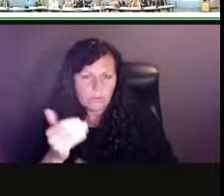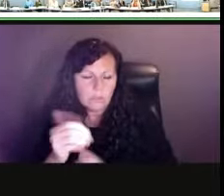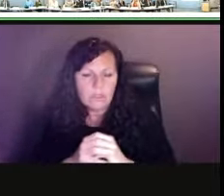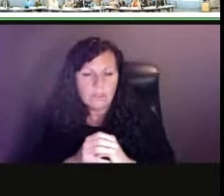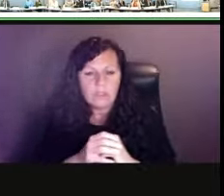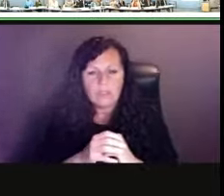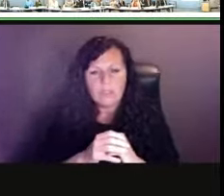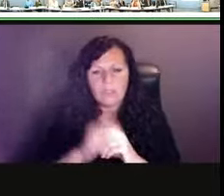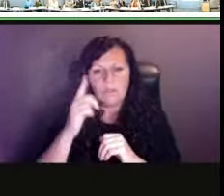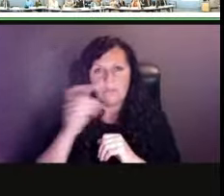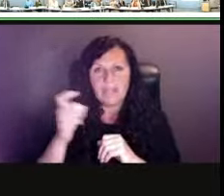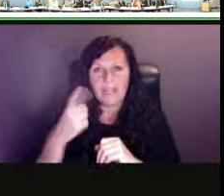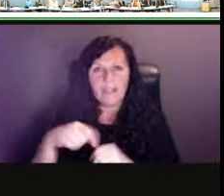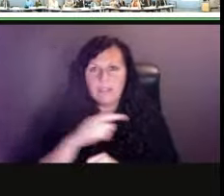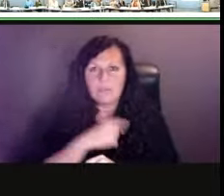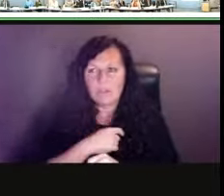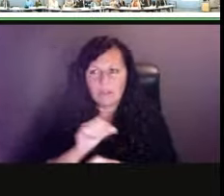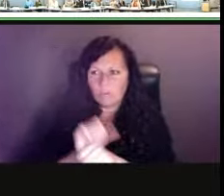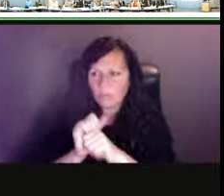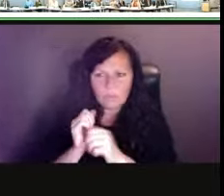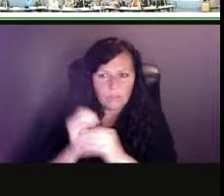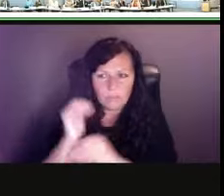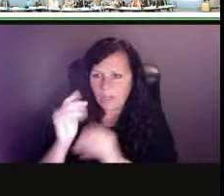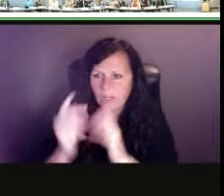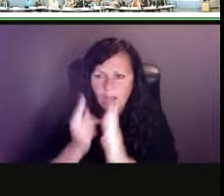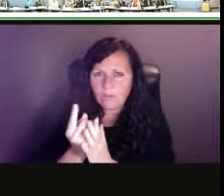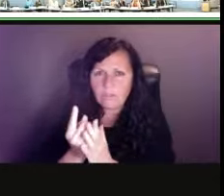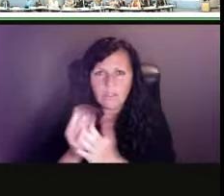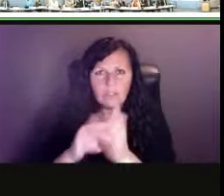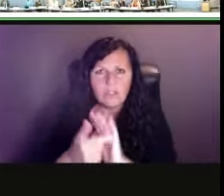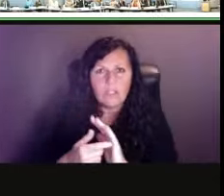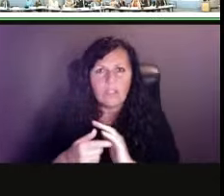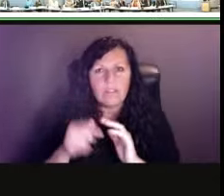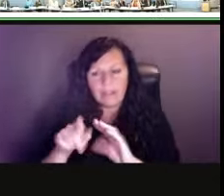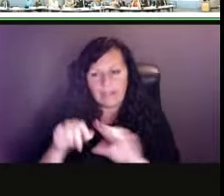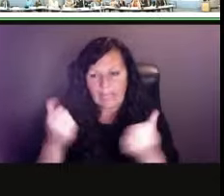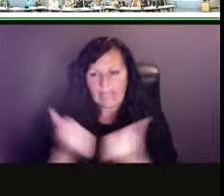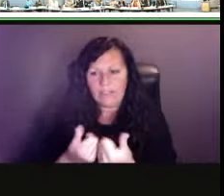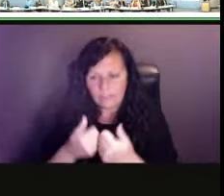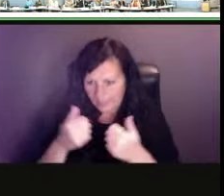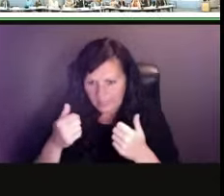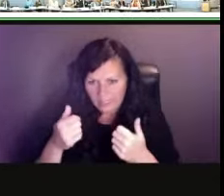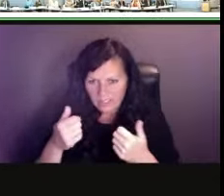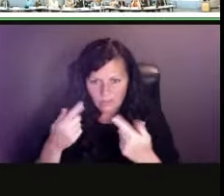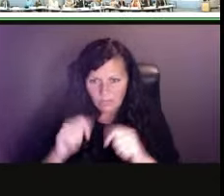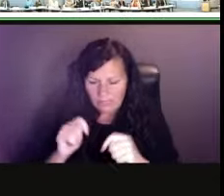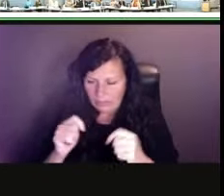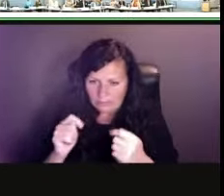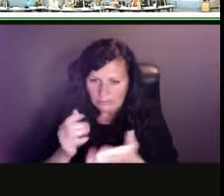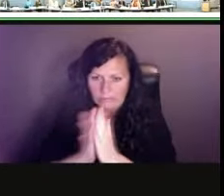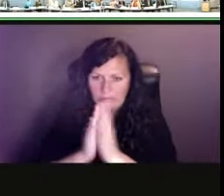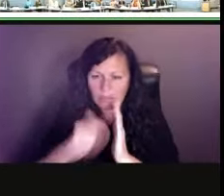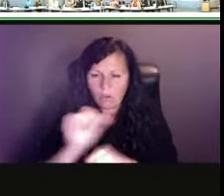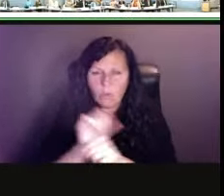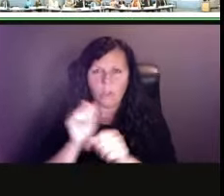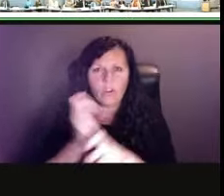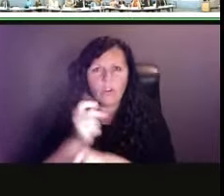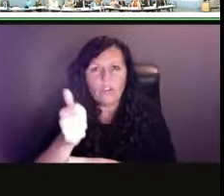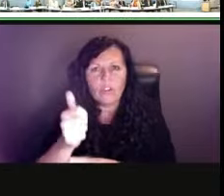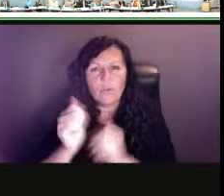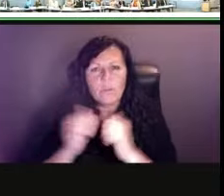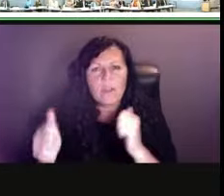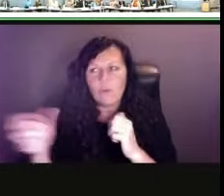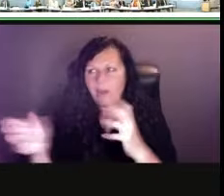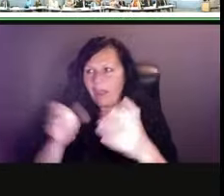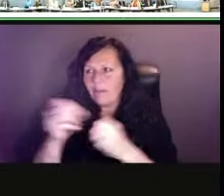Because we're spreading ourselves too thin, we're having to try to squeeze more out of the agency without adding bodies. You can only spread your staff so thin where I start to worry